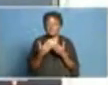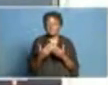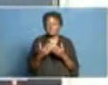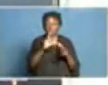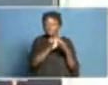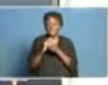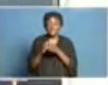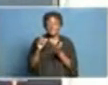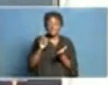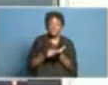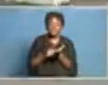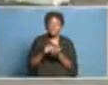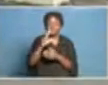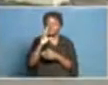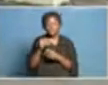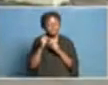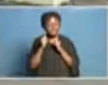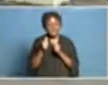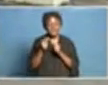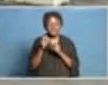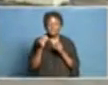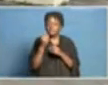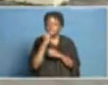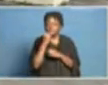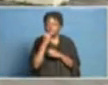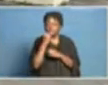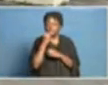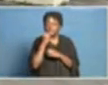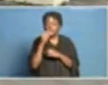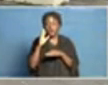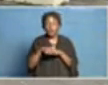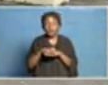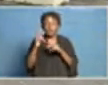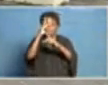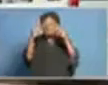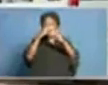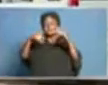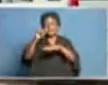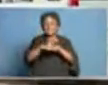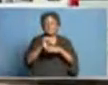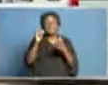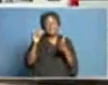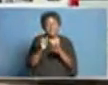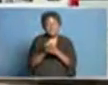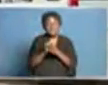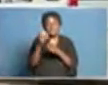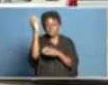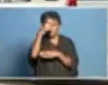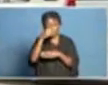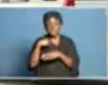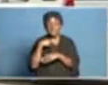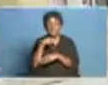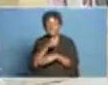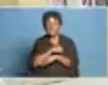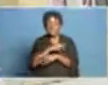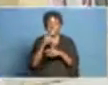In related news this evening, no fast food outlets on Paradise Island. That's the stance Atlantis officials took over